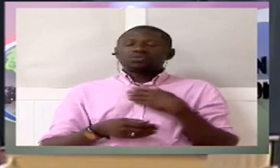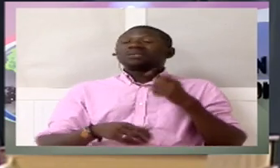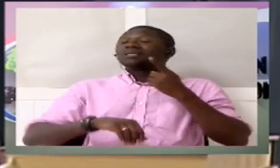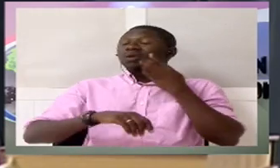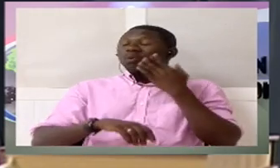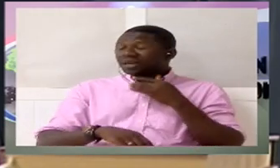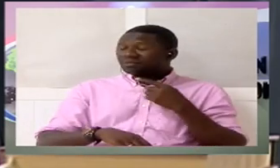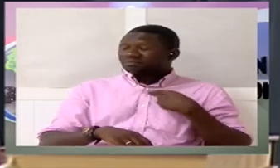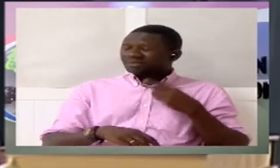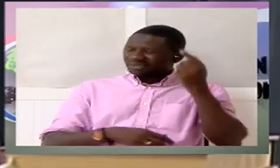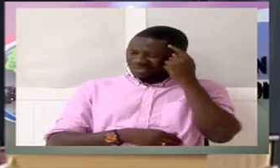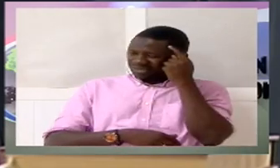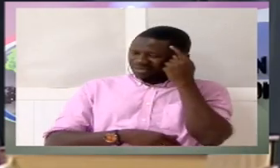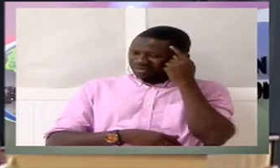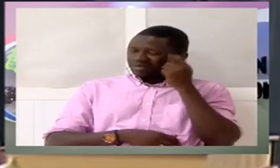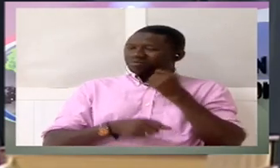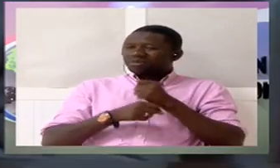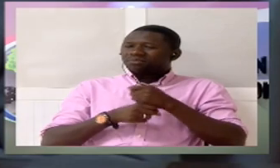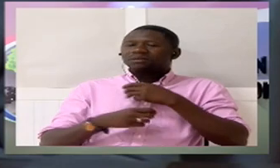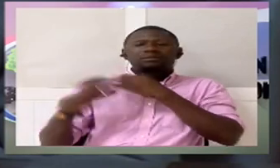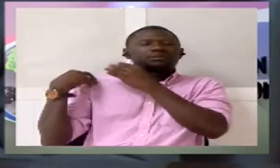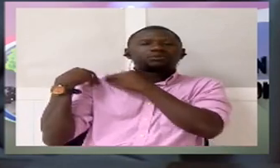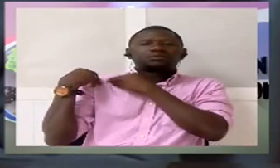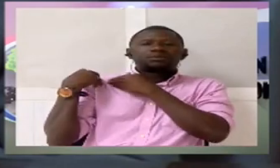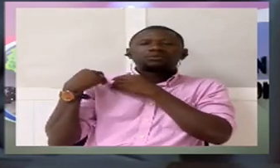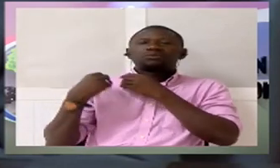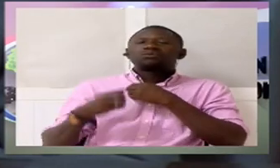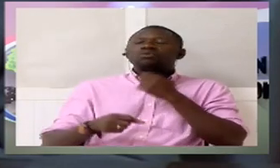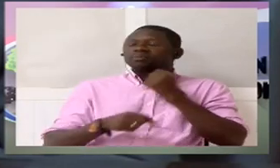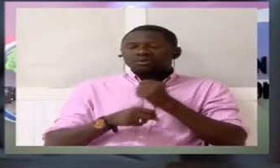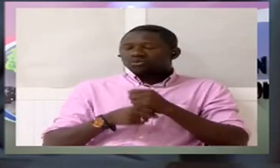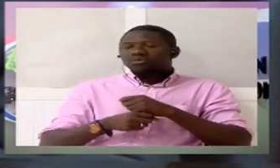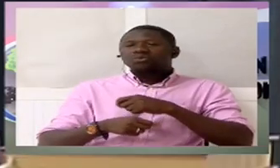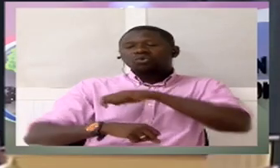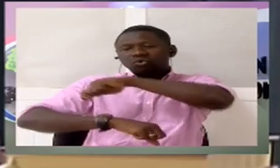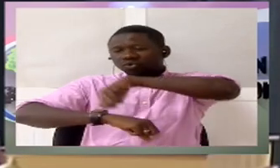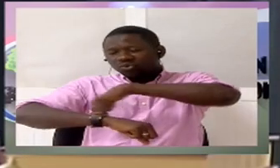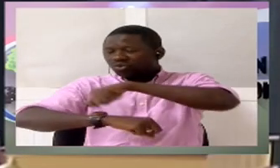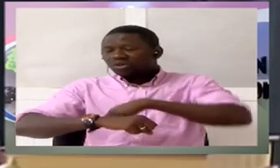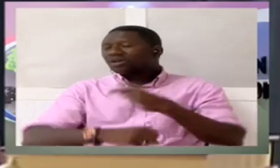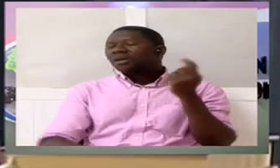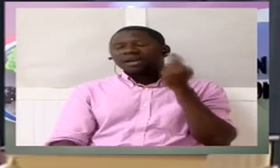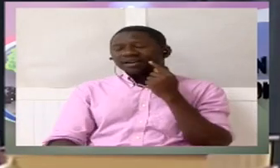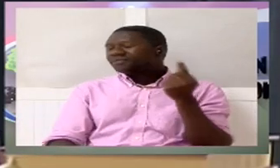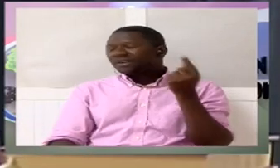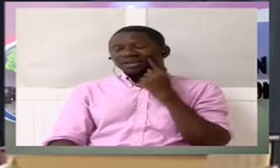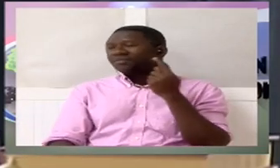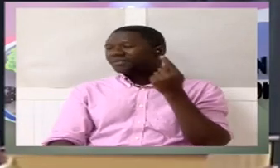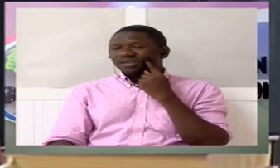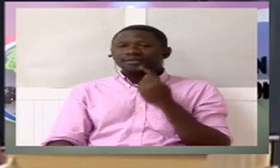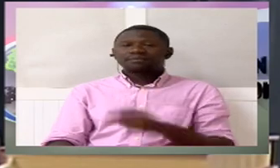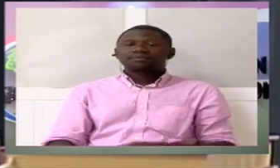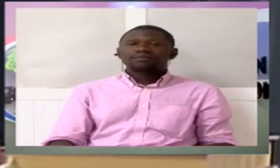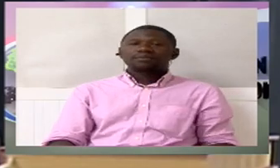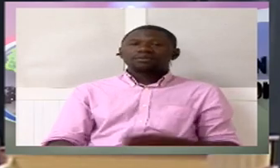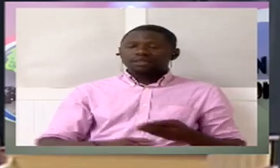That was when I took it upon myself and made it my responsibility. I make sure every day. To make sure that I cooked food for him every